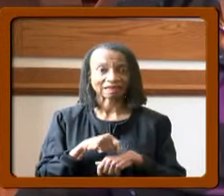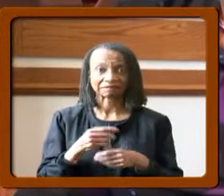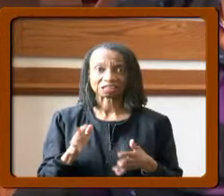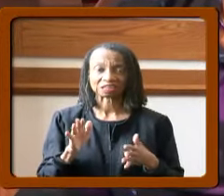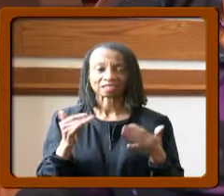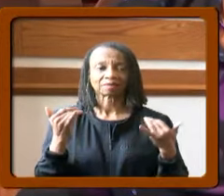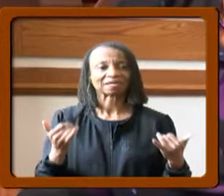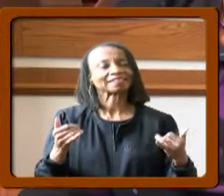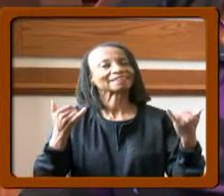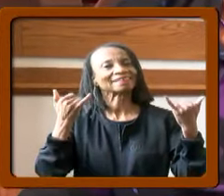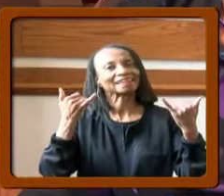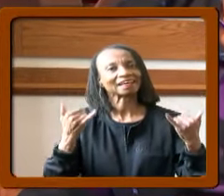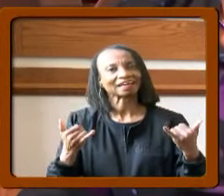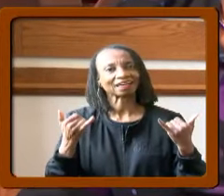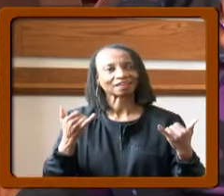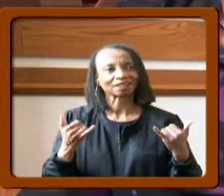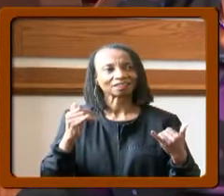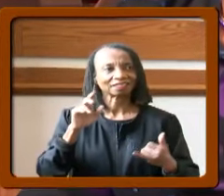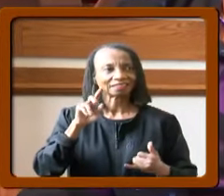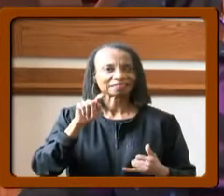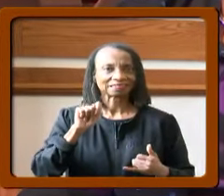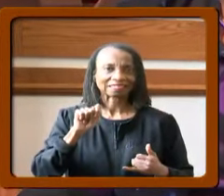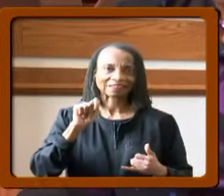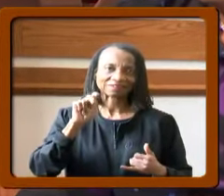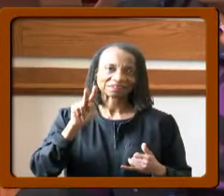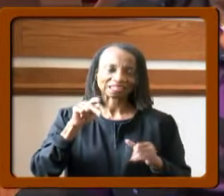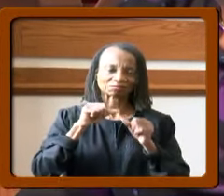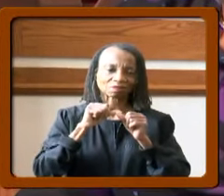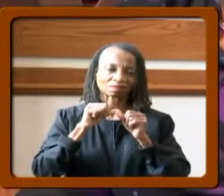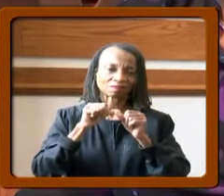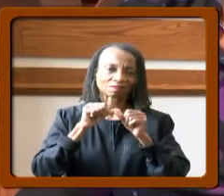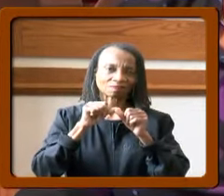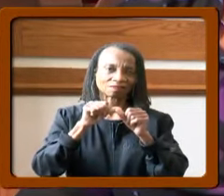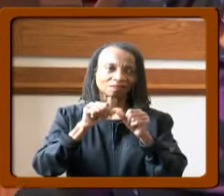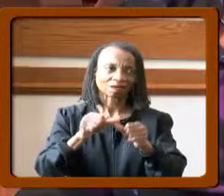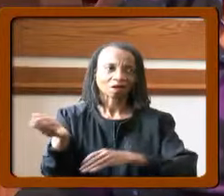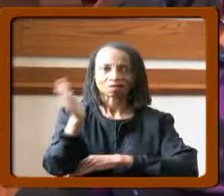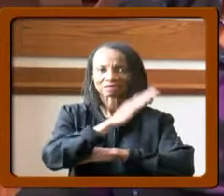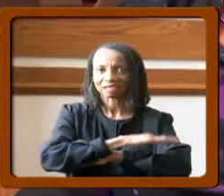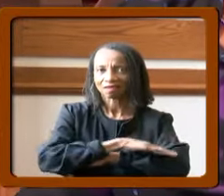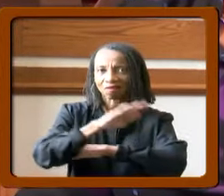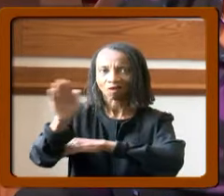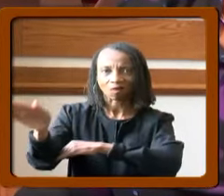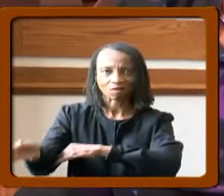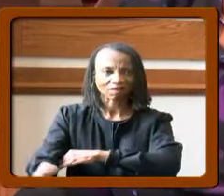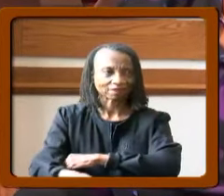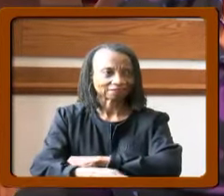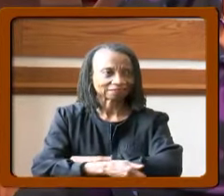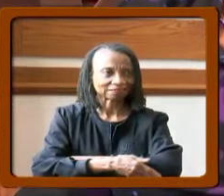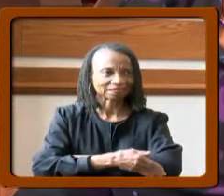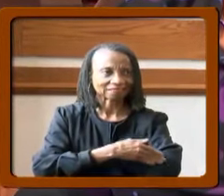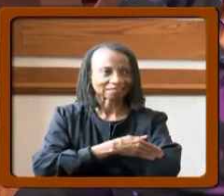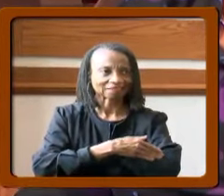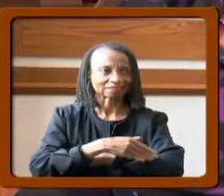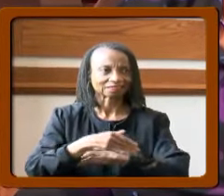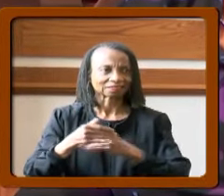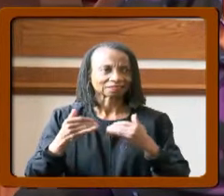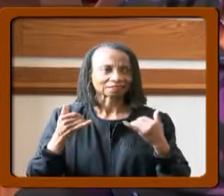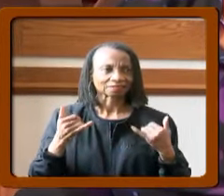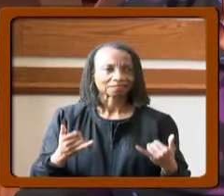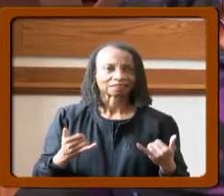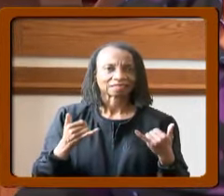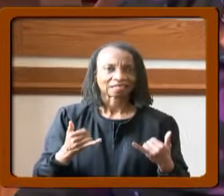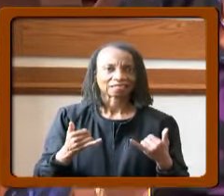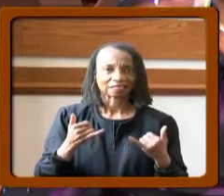But now television never goes off, and the conversation never